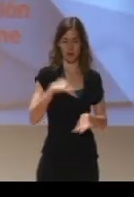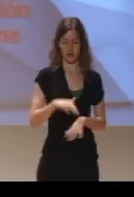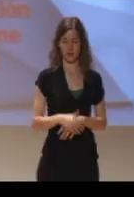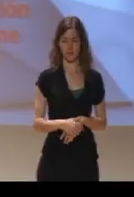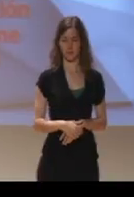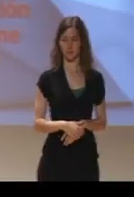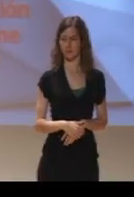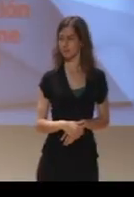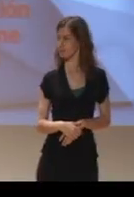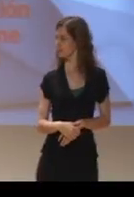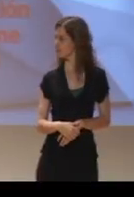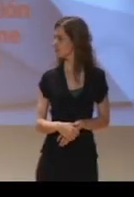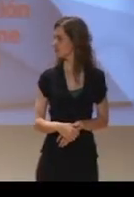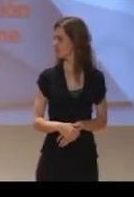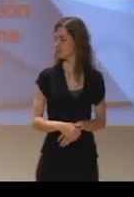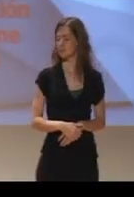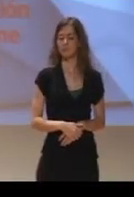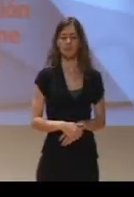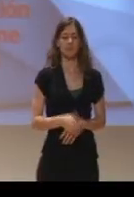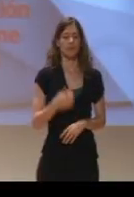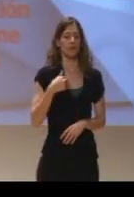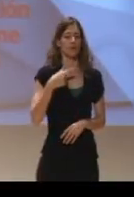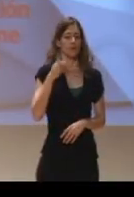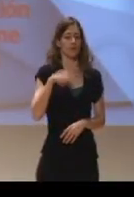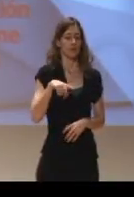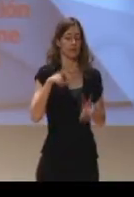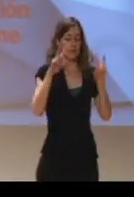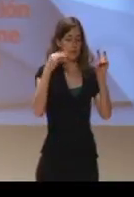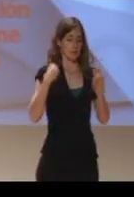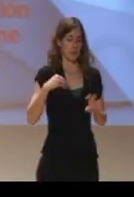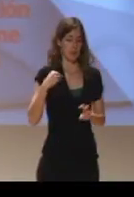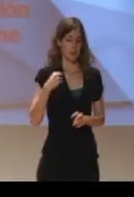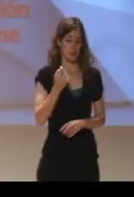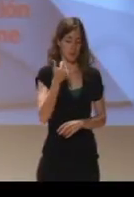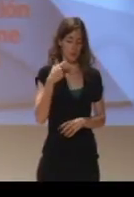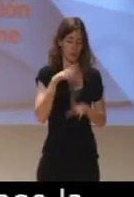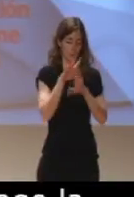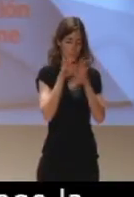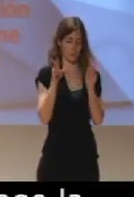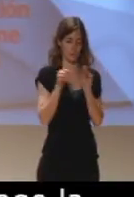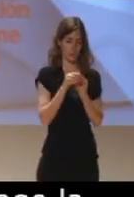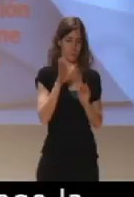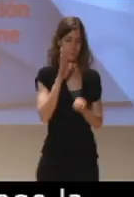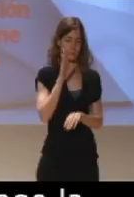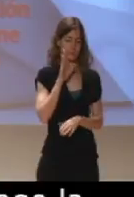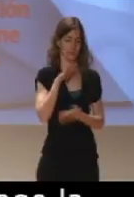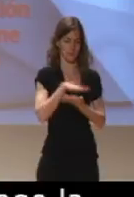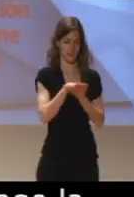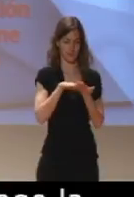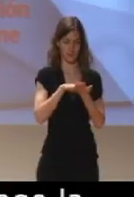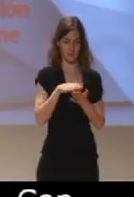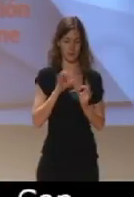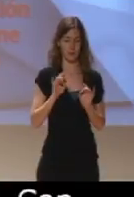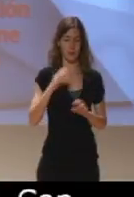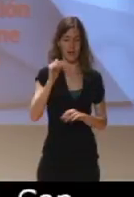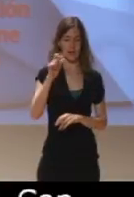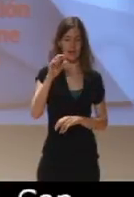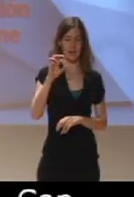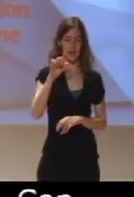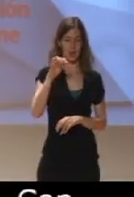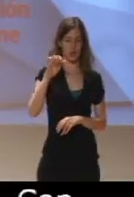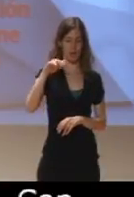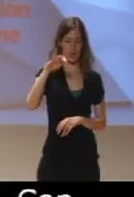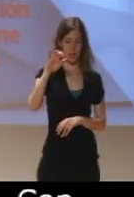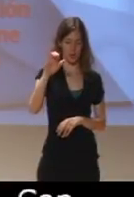out in the market, whilst they're being designed. I would like to link this to something we were saying before regarding